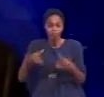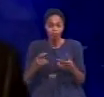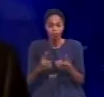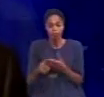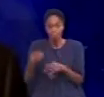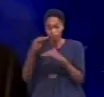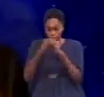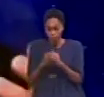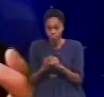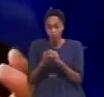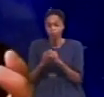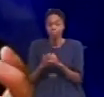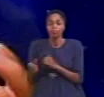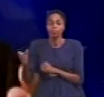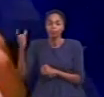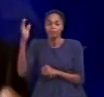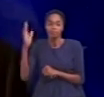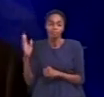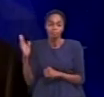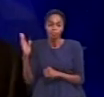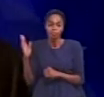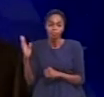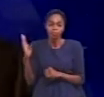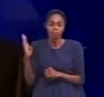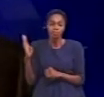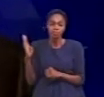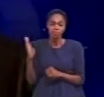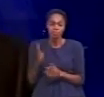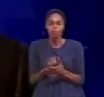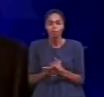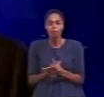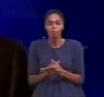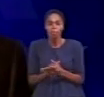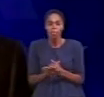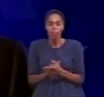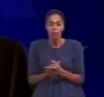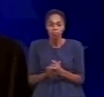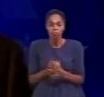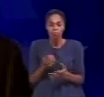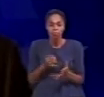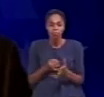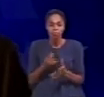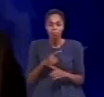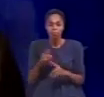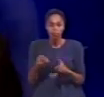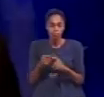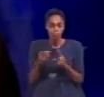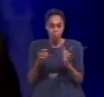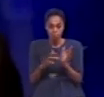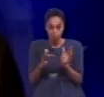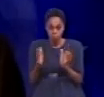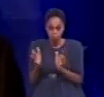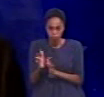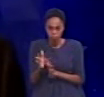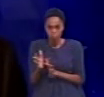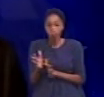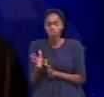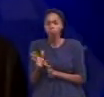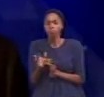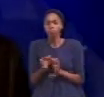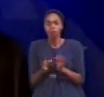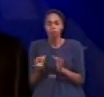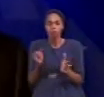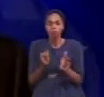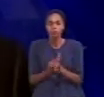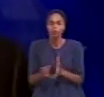she received an unexpected revelation of her true state. It was when Jesus uttered these immortal words, "God is